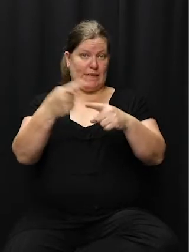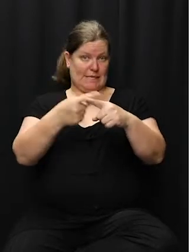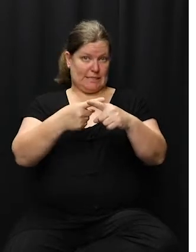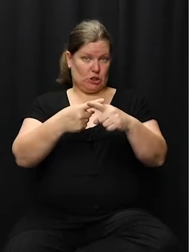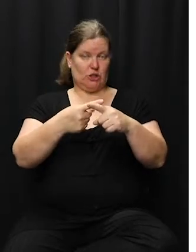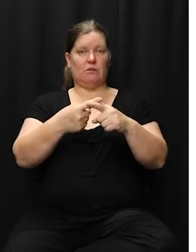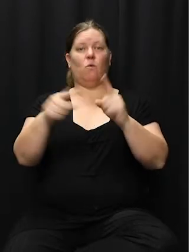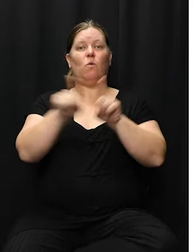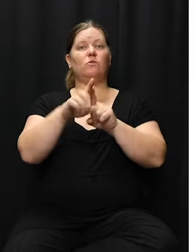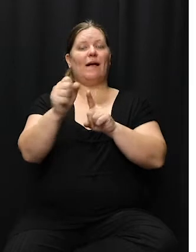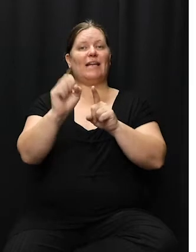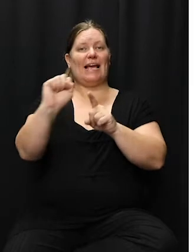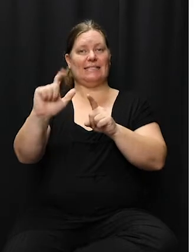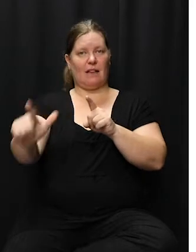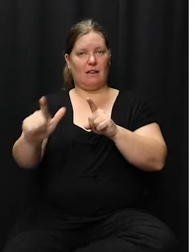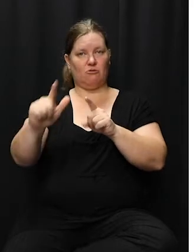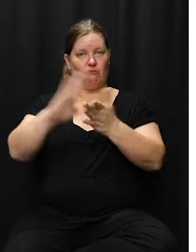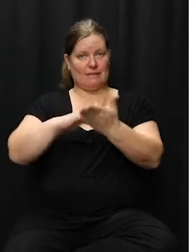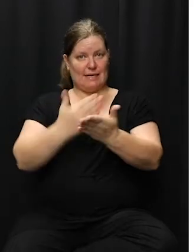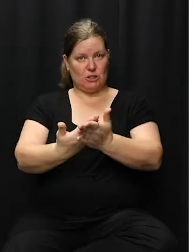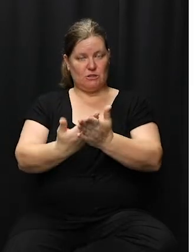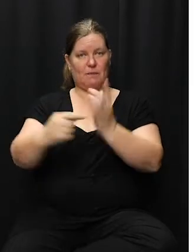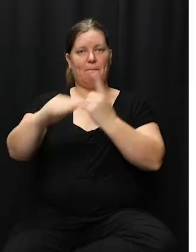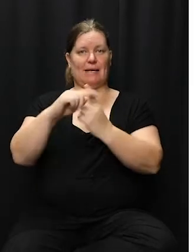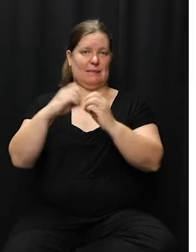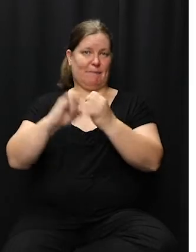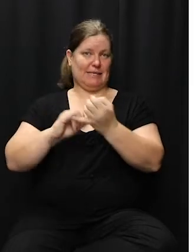have an ASL version and a BSL version.